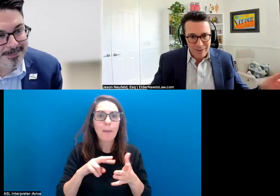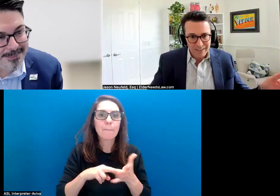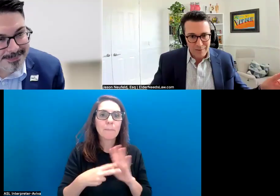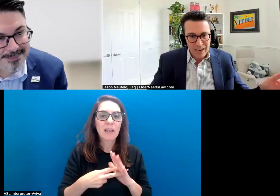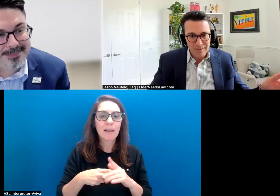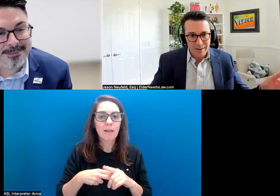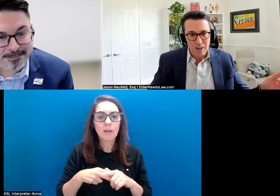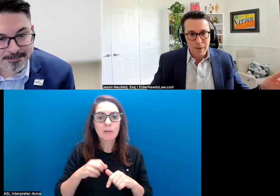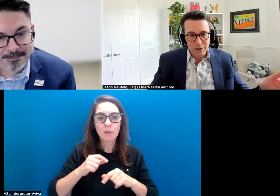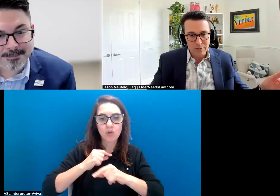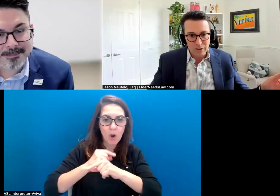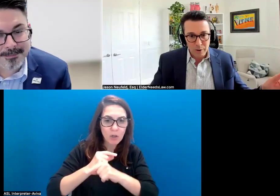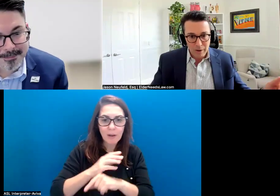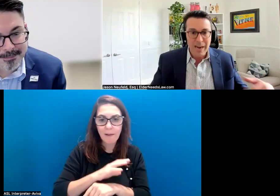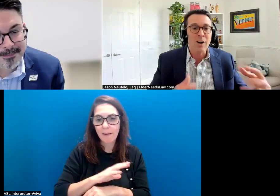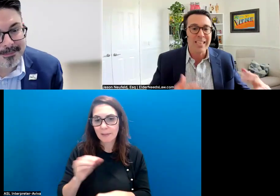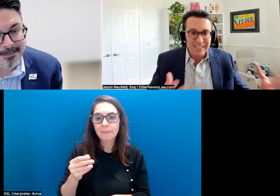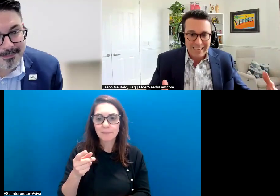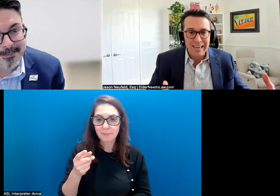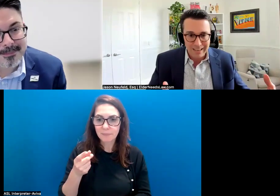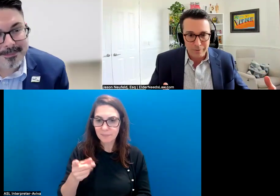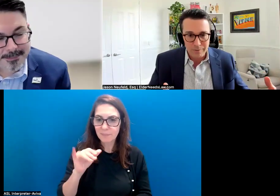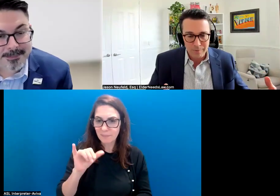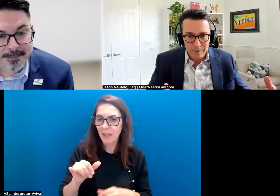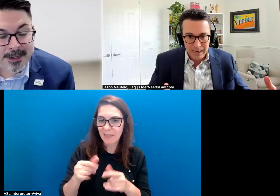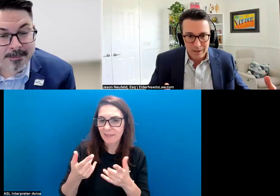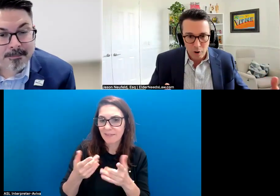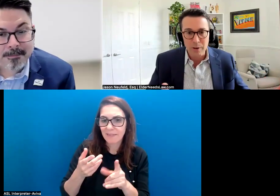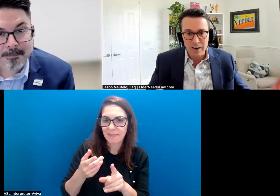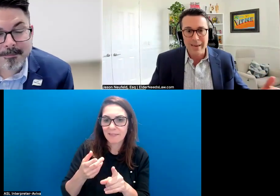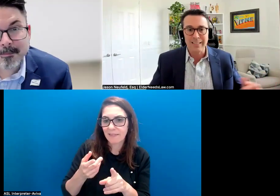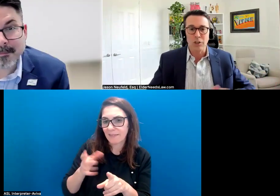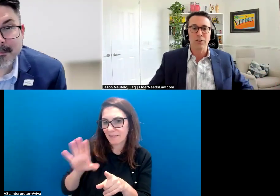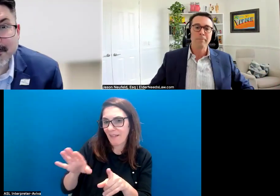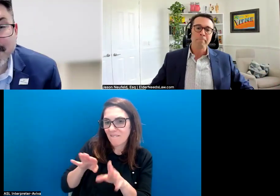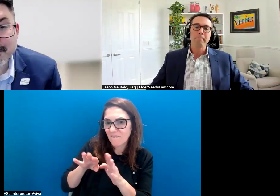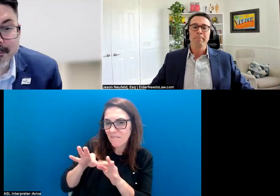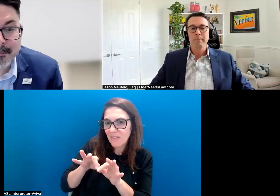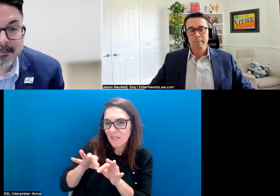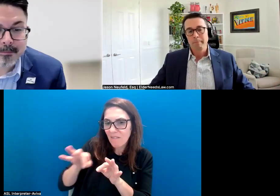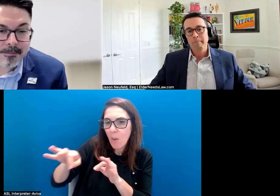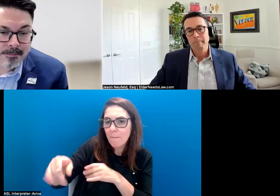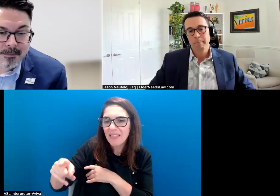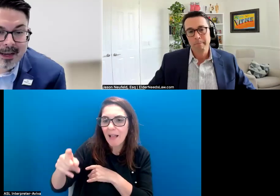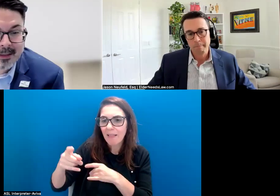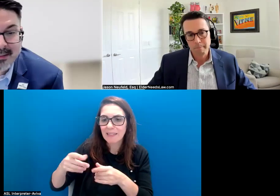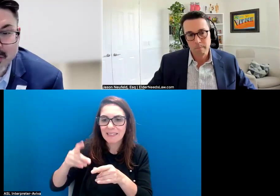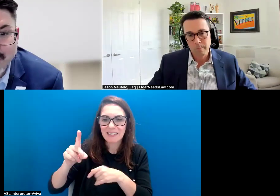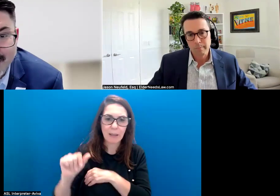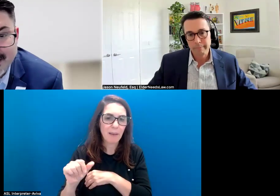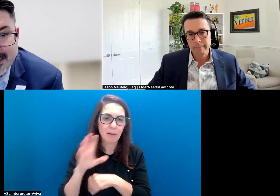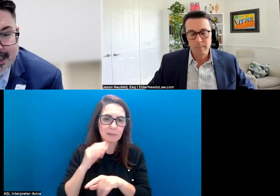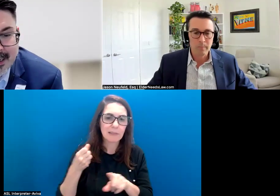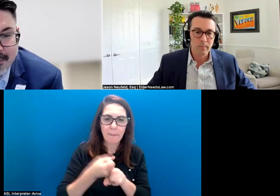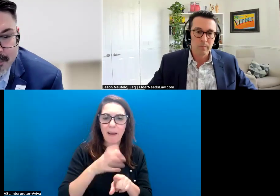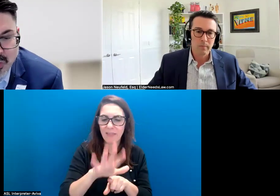guardian advocacy if they have a Hmm. developmental disability, depending on the extent of Yeah. their ability to make decisions. Yeah, that's a good